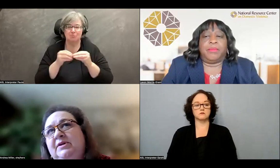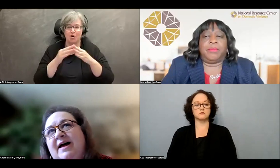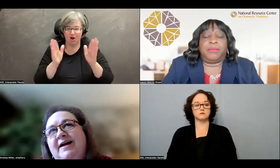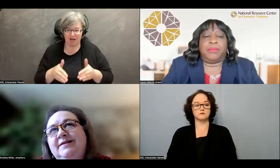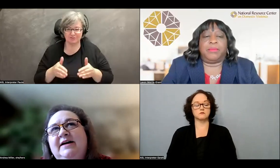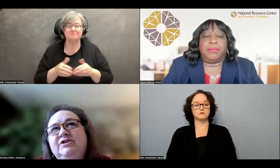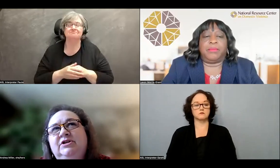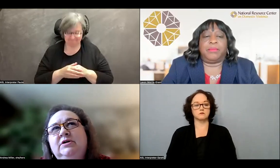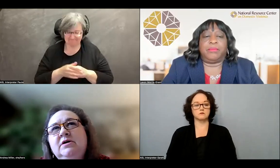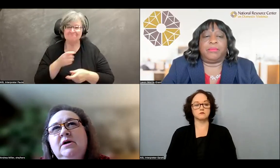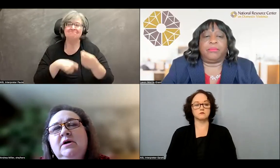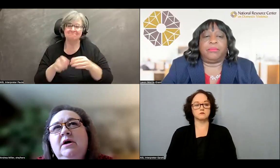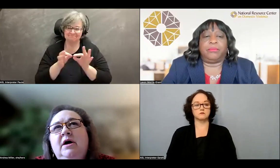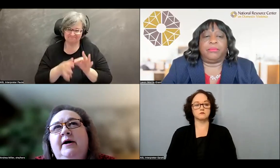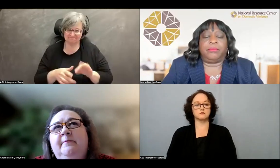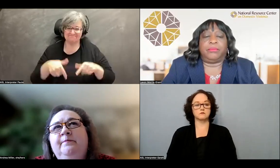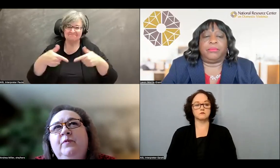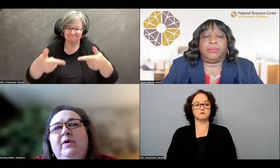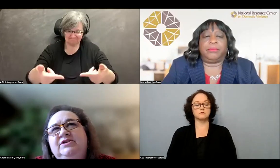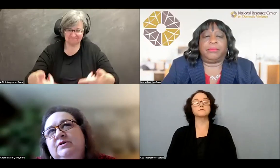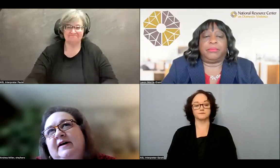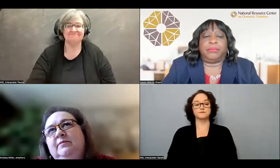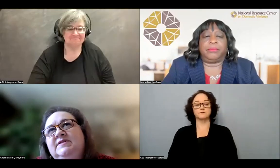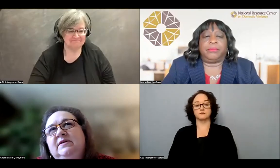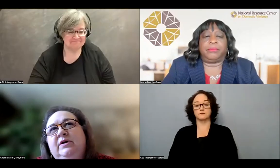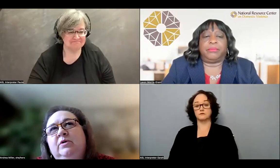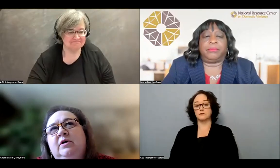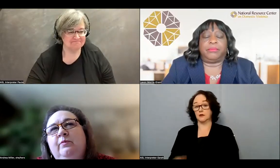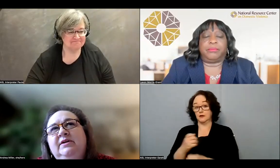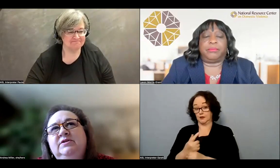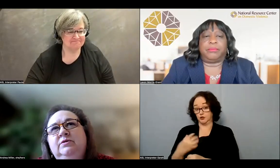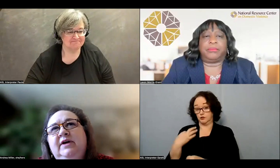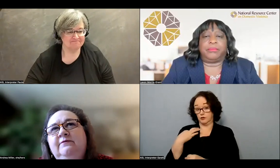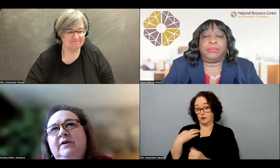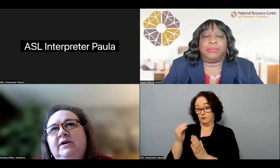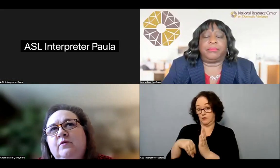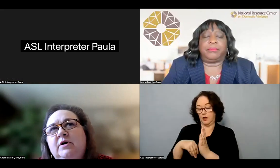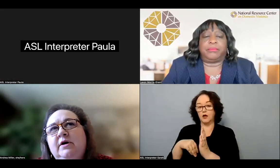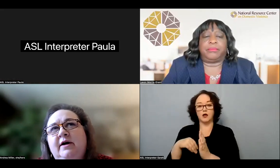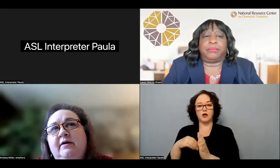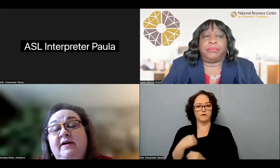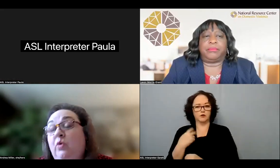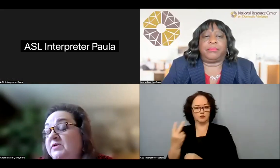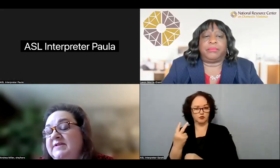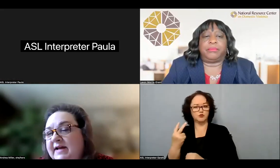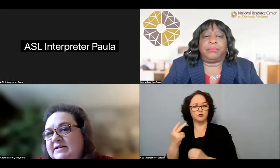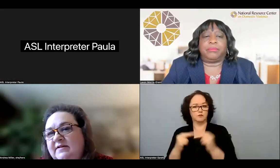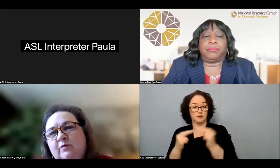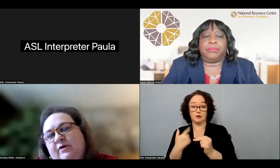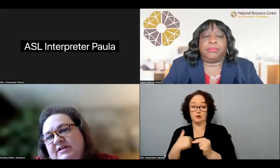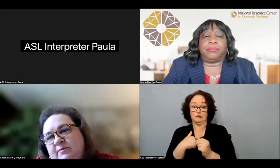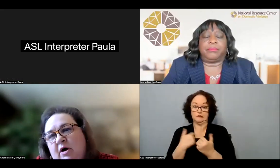did apply last year. We had 2 developments that we were hoping to get funding for. They weren't